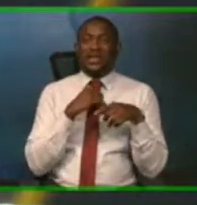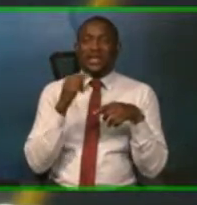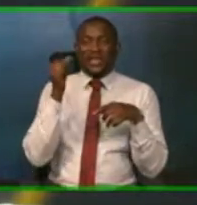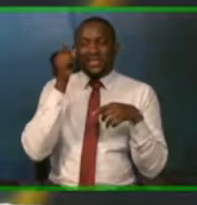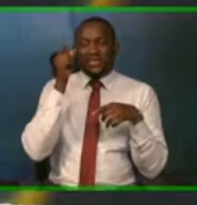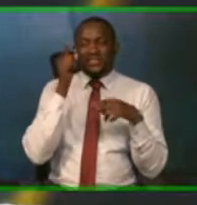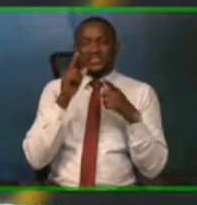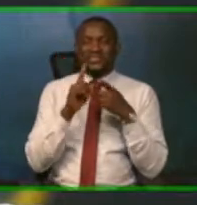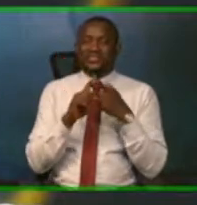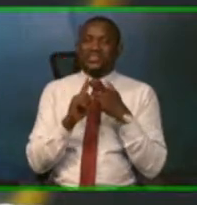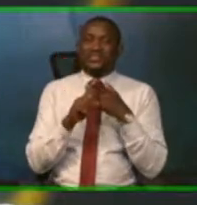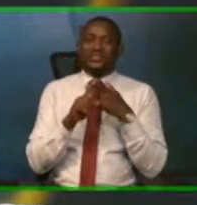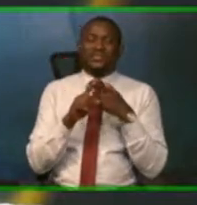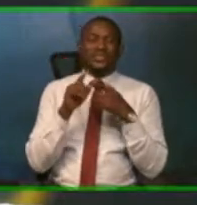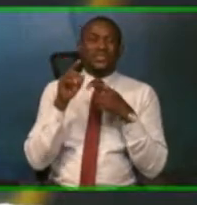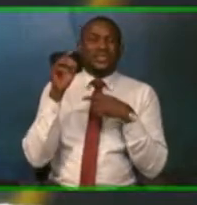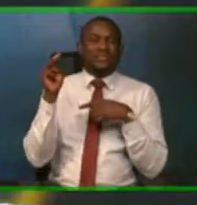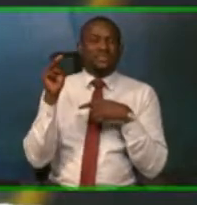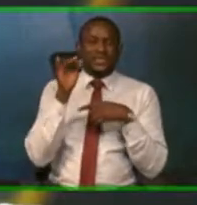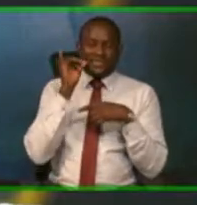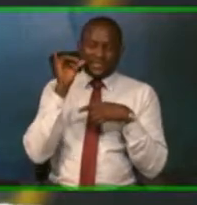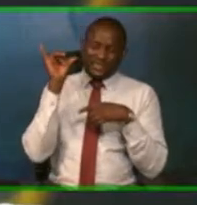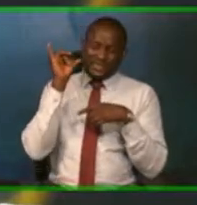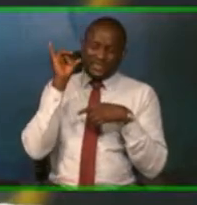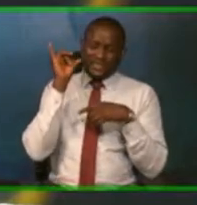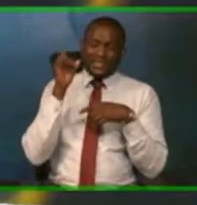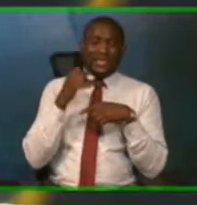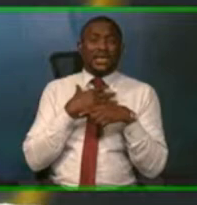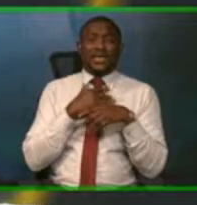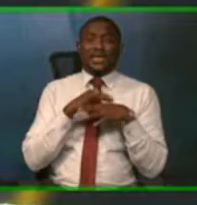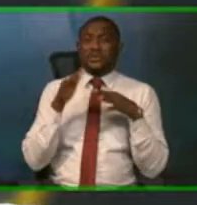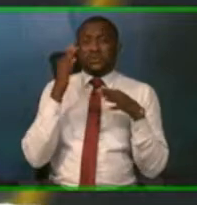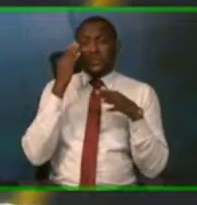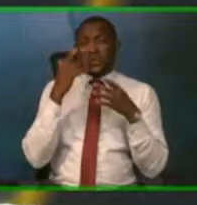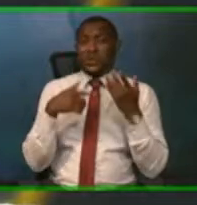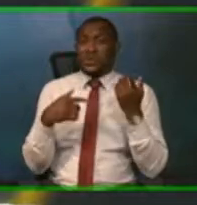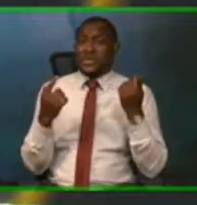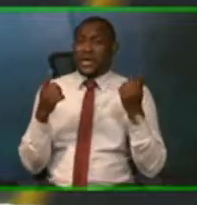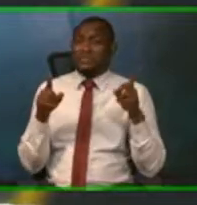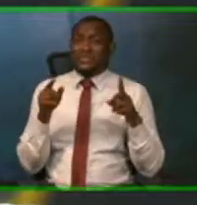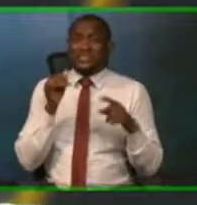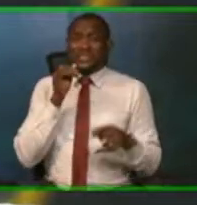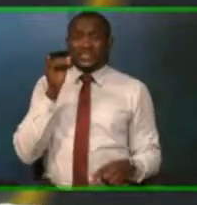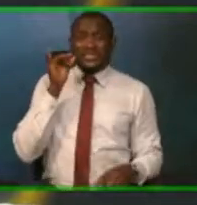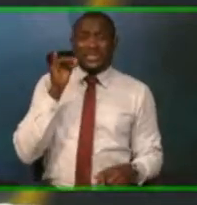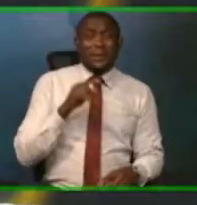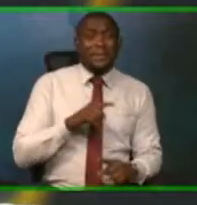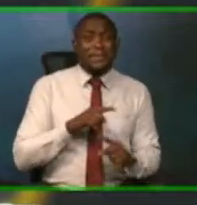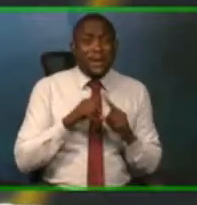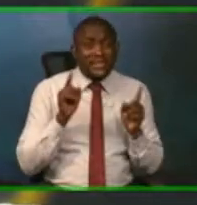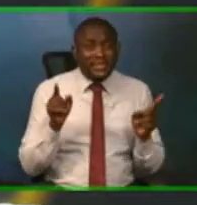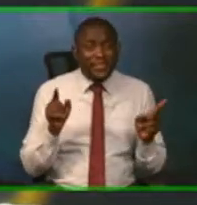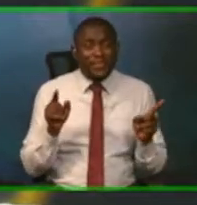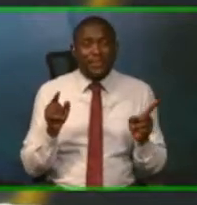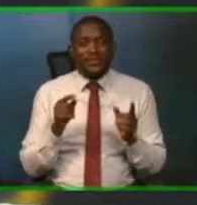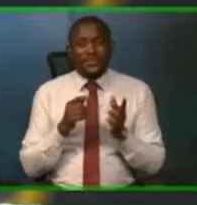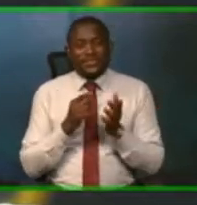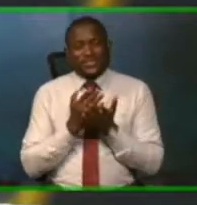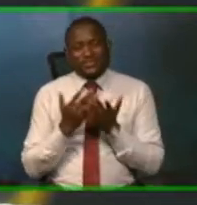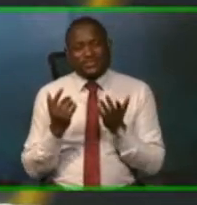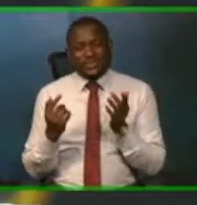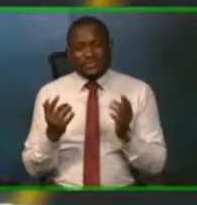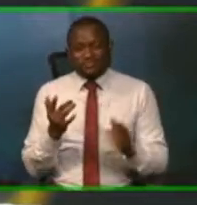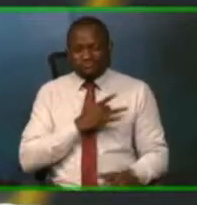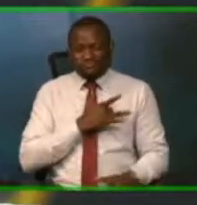him yesterday, and I don't know what happened yesterday, but something struck